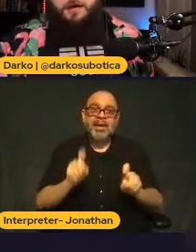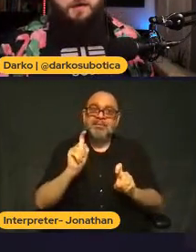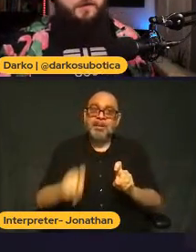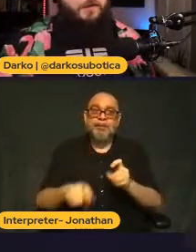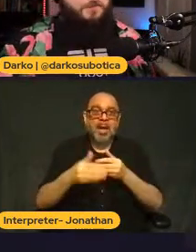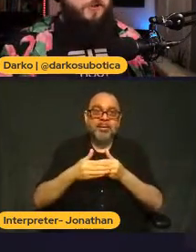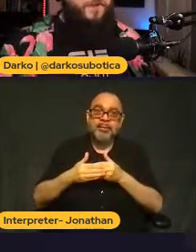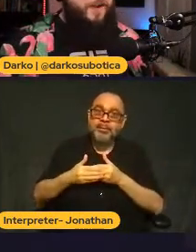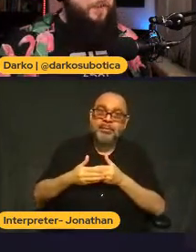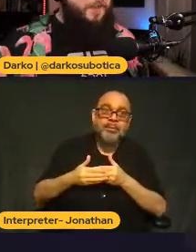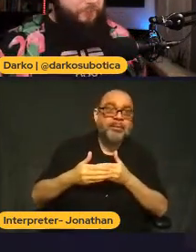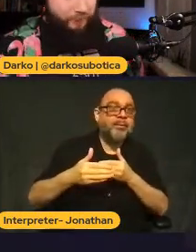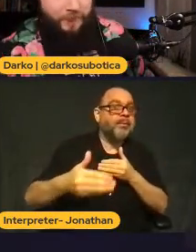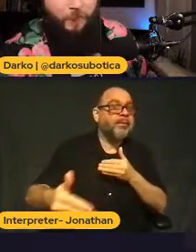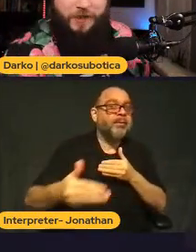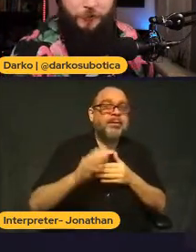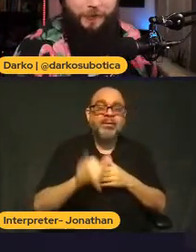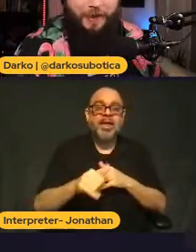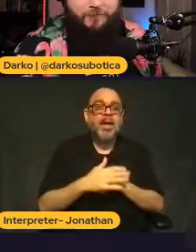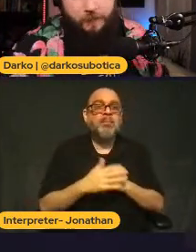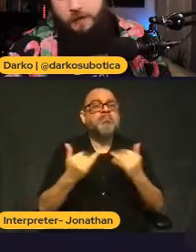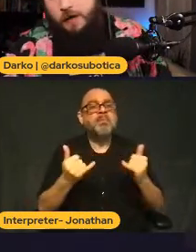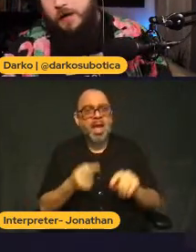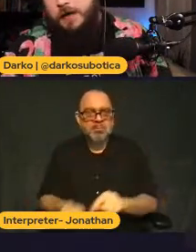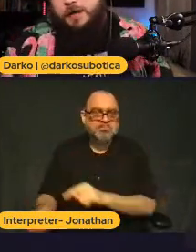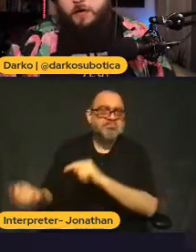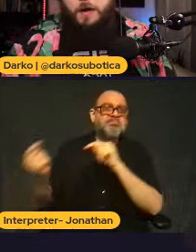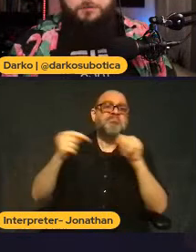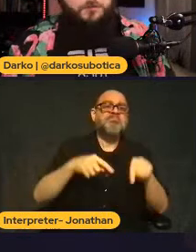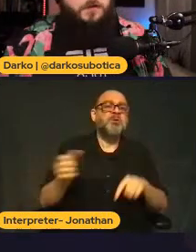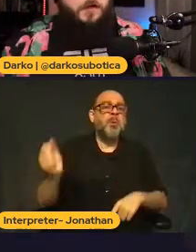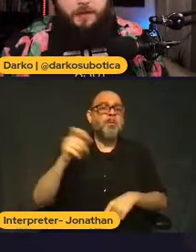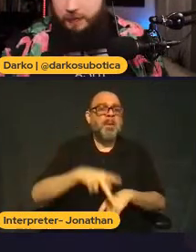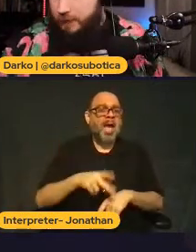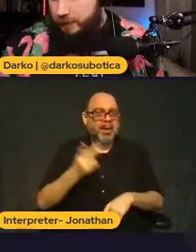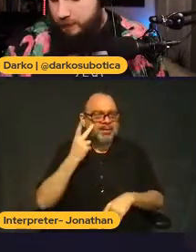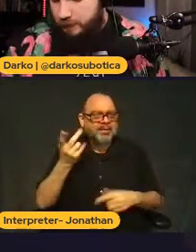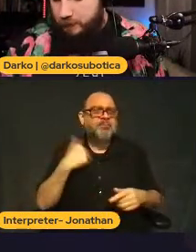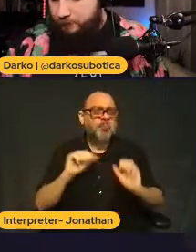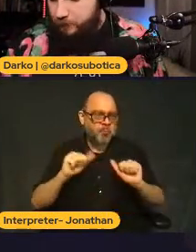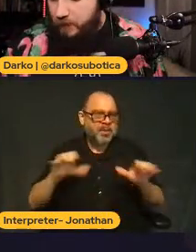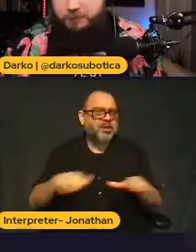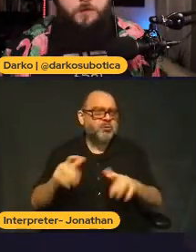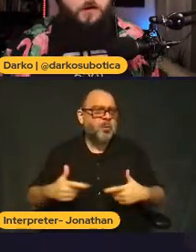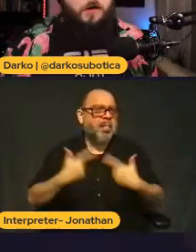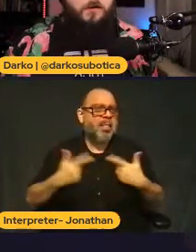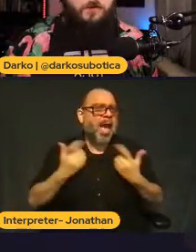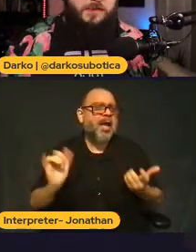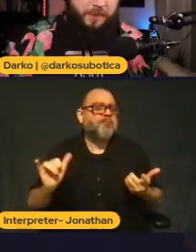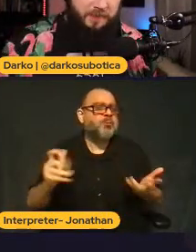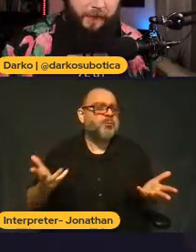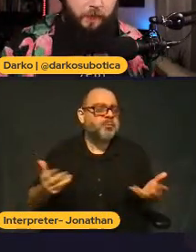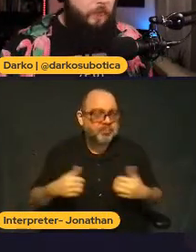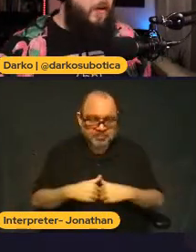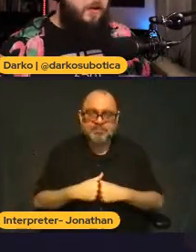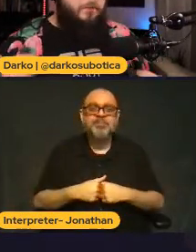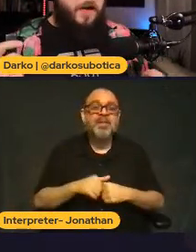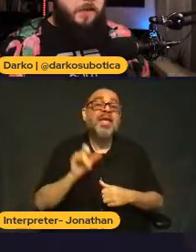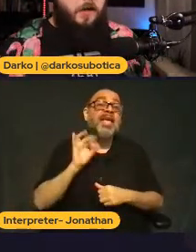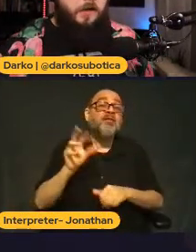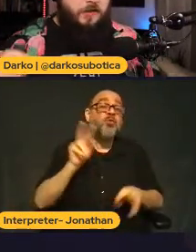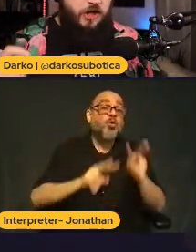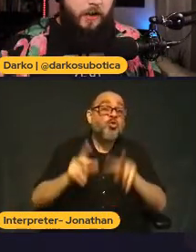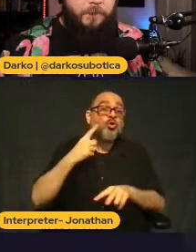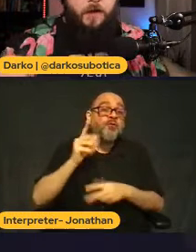right, let me go back. See, we can do it live. Okay. If you are looking for some inspec code,